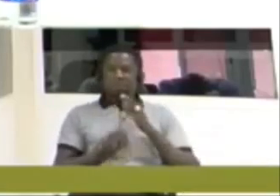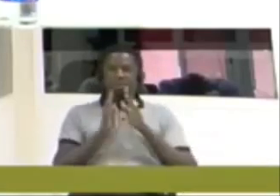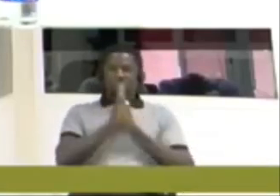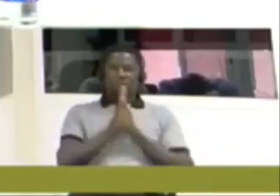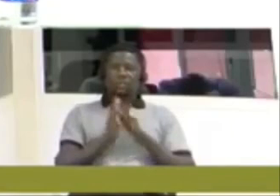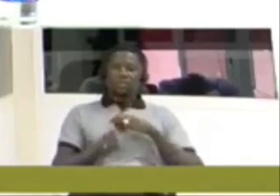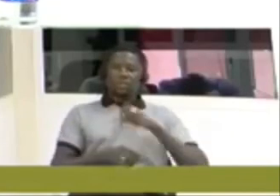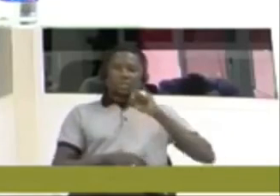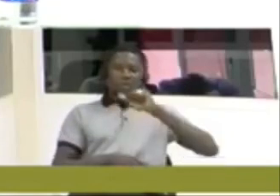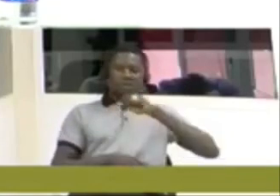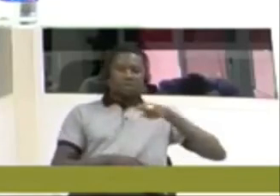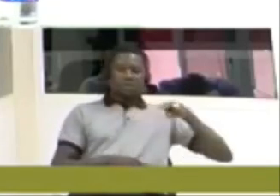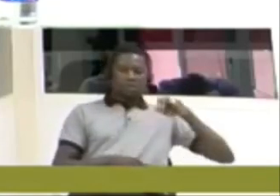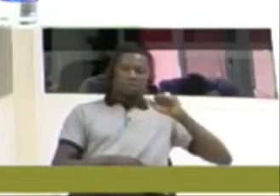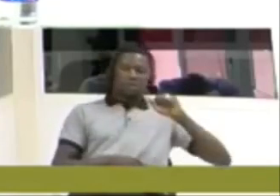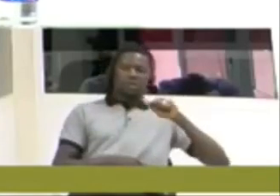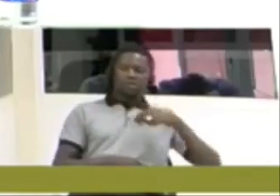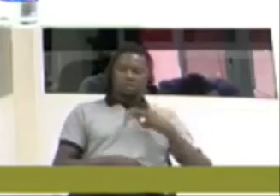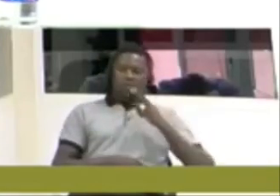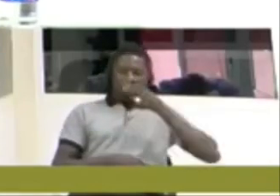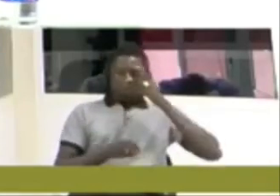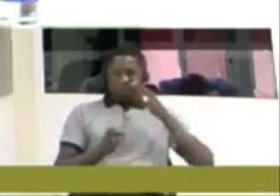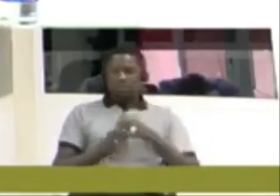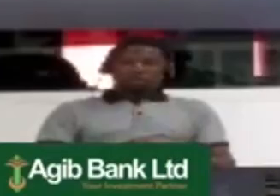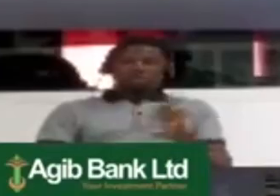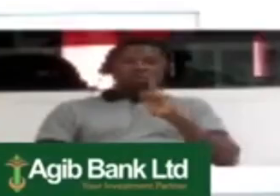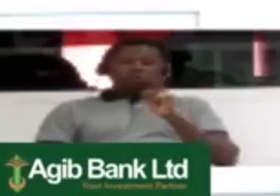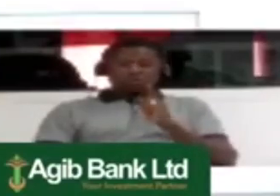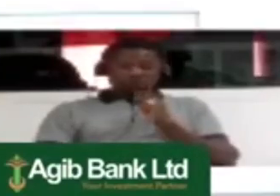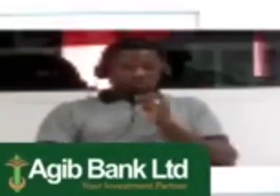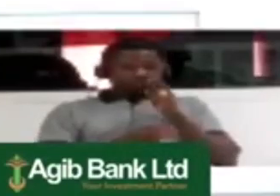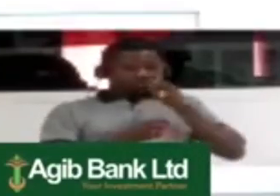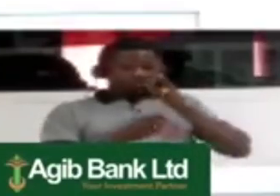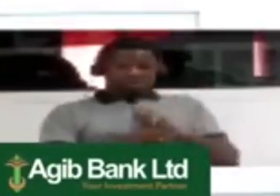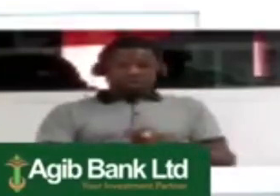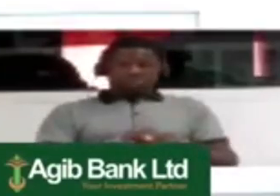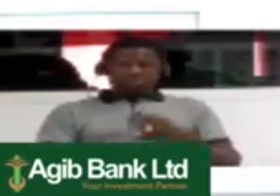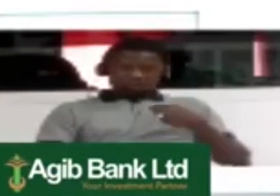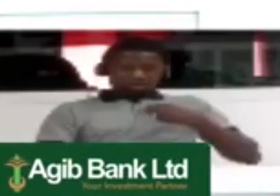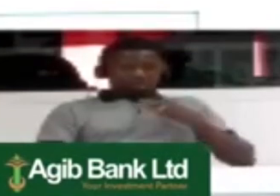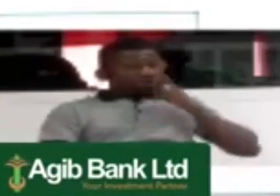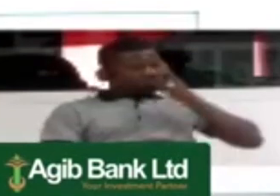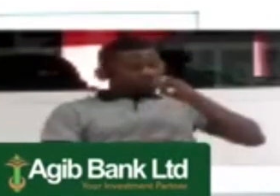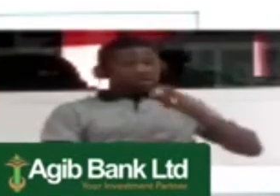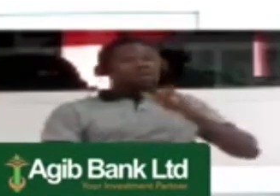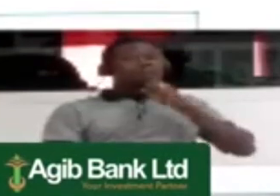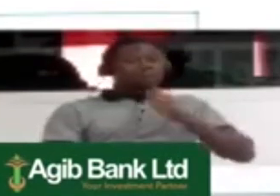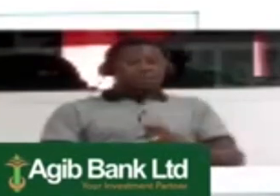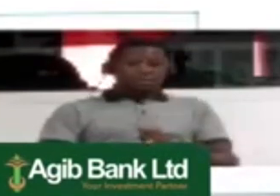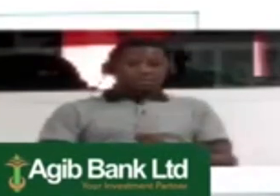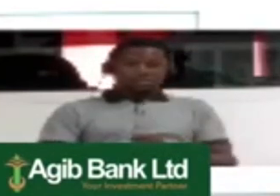Then Sanamanjan has already released the shot and fired him. I shoot at the victim. You killed